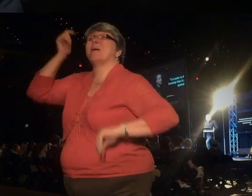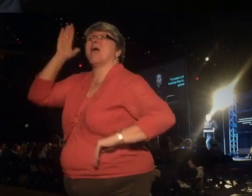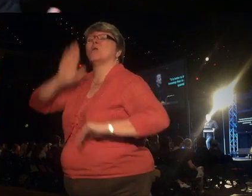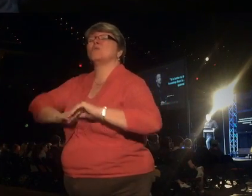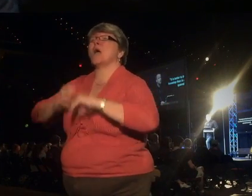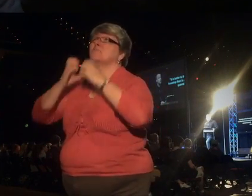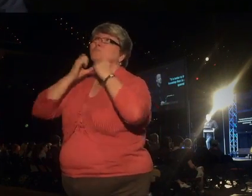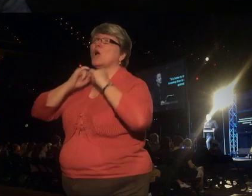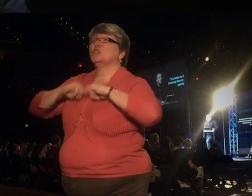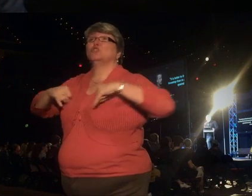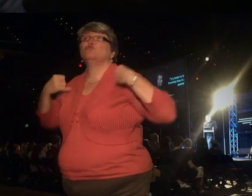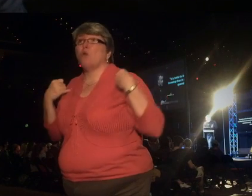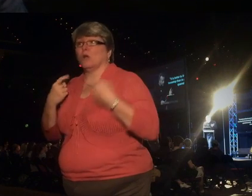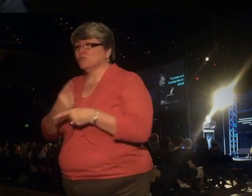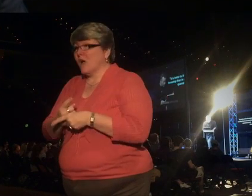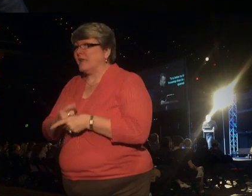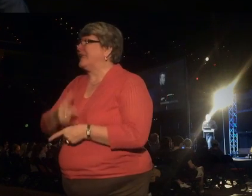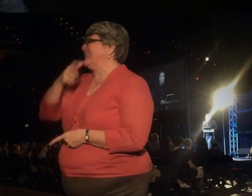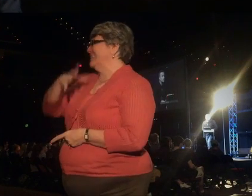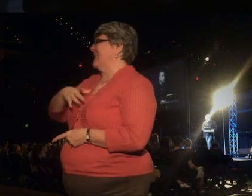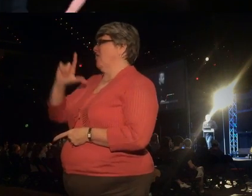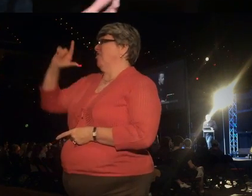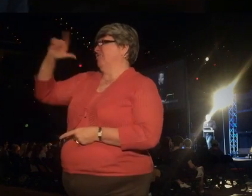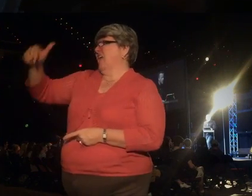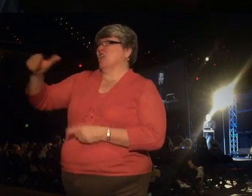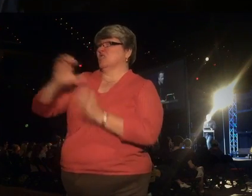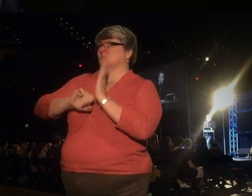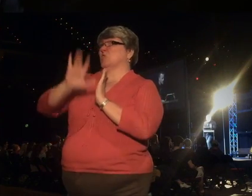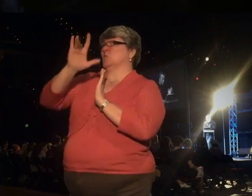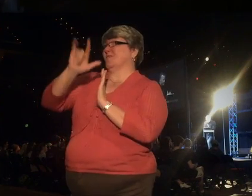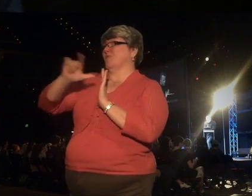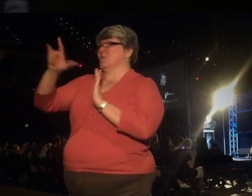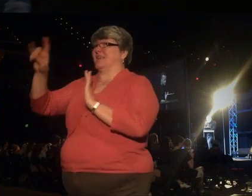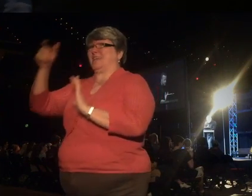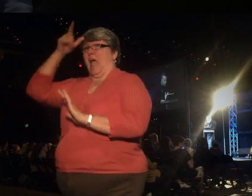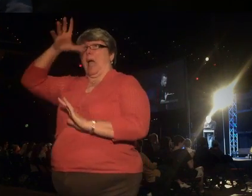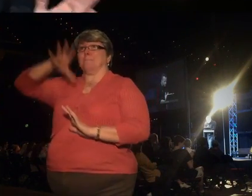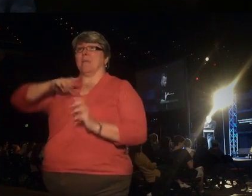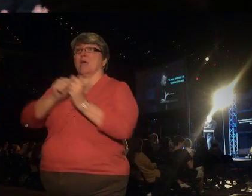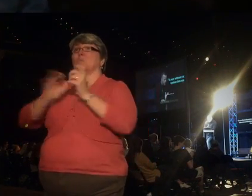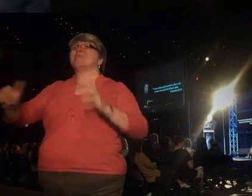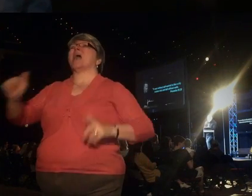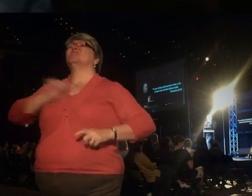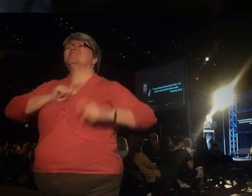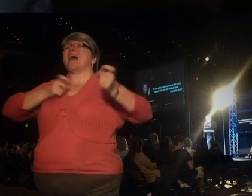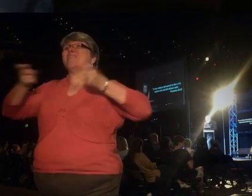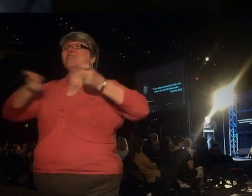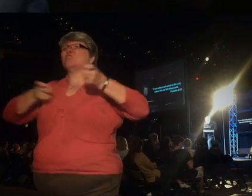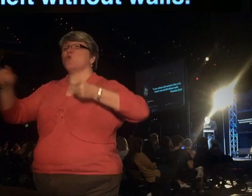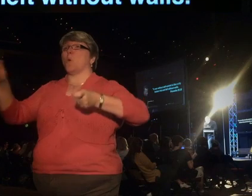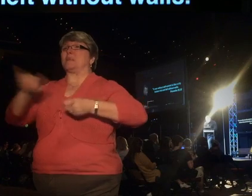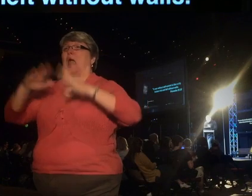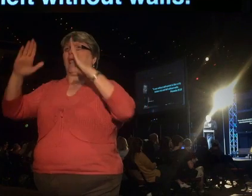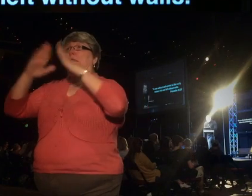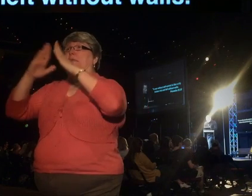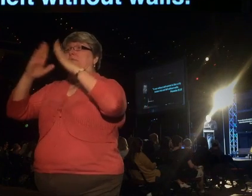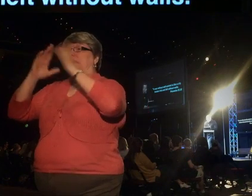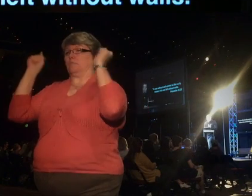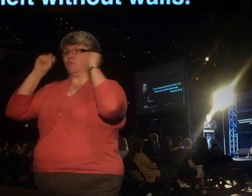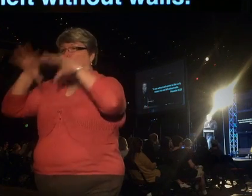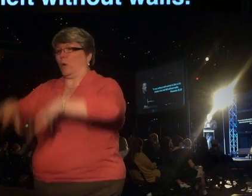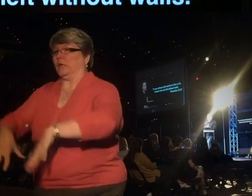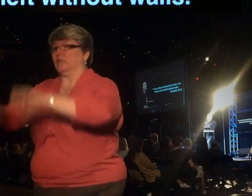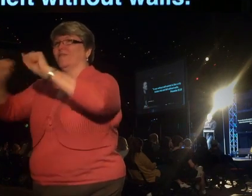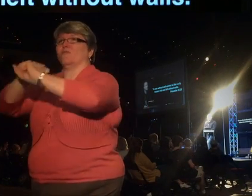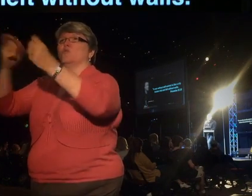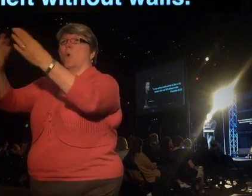precious jewels, right? Ladies, later in Proverbs 25:28, it says, a man without self-control is like a city broken into and